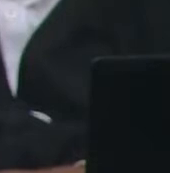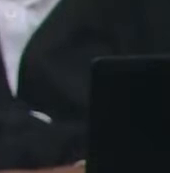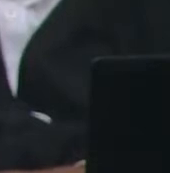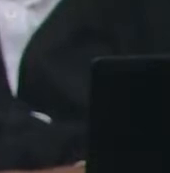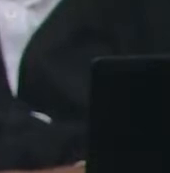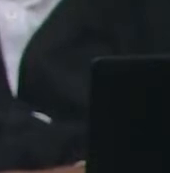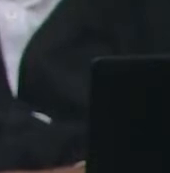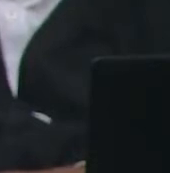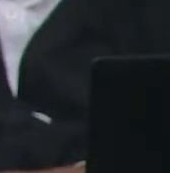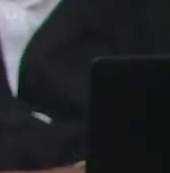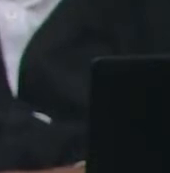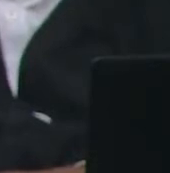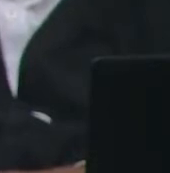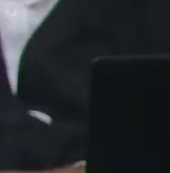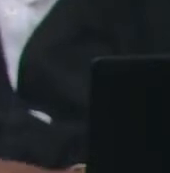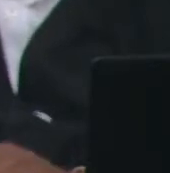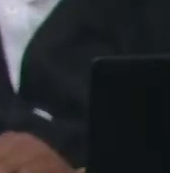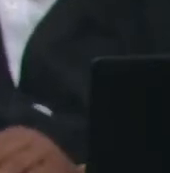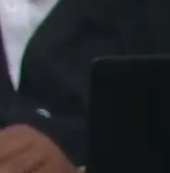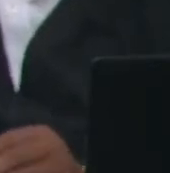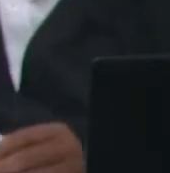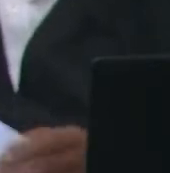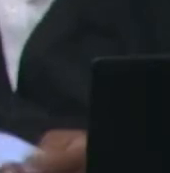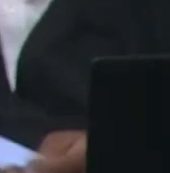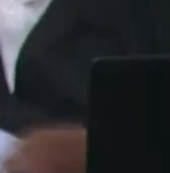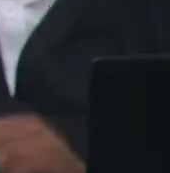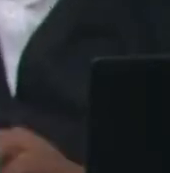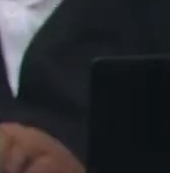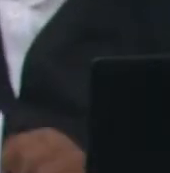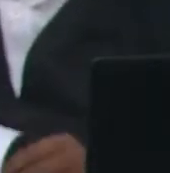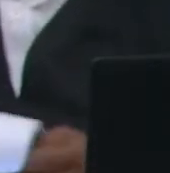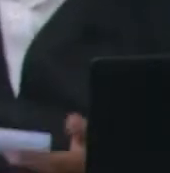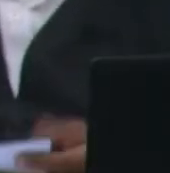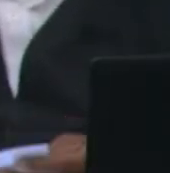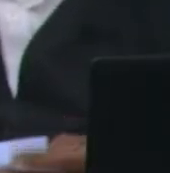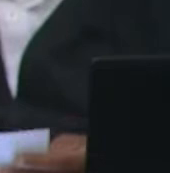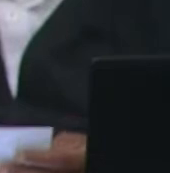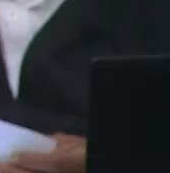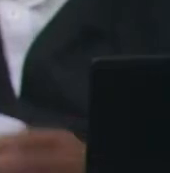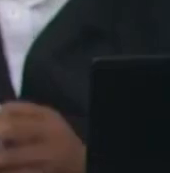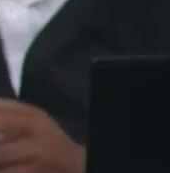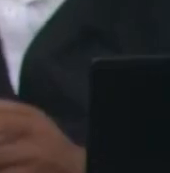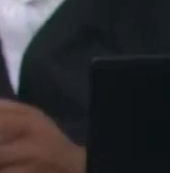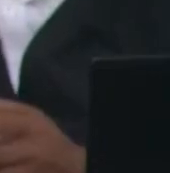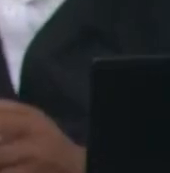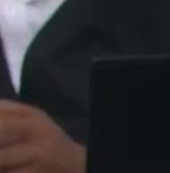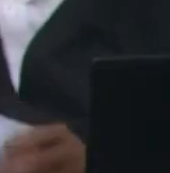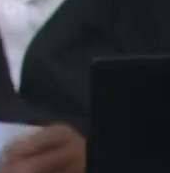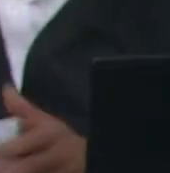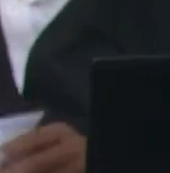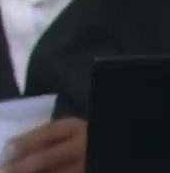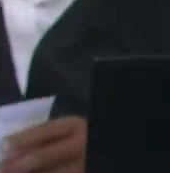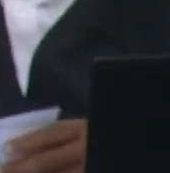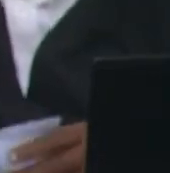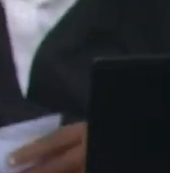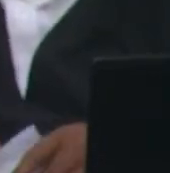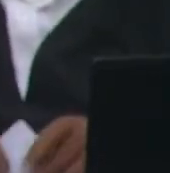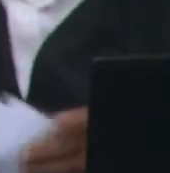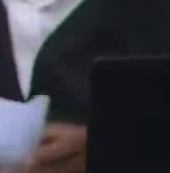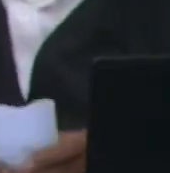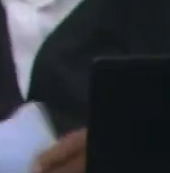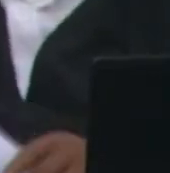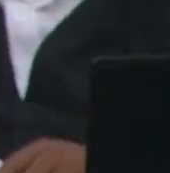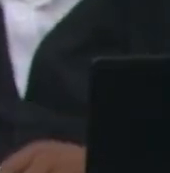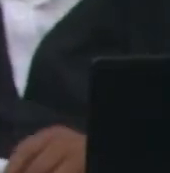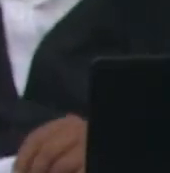of inclusive economic growth and social development in our country. However, the reports released by the Commission